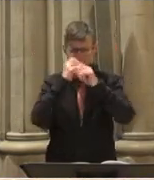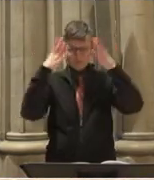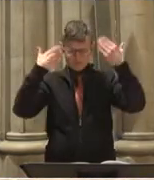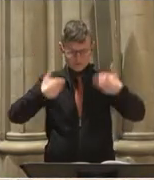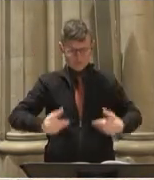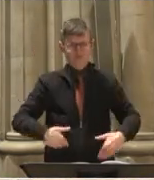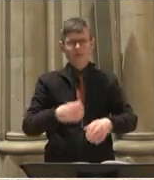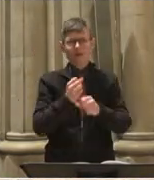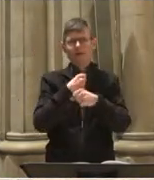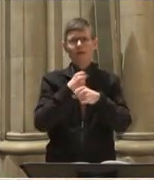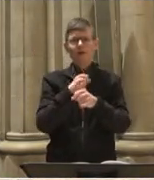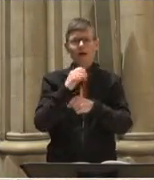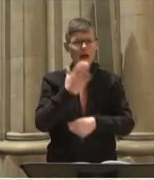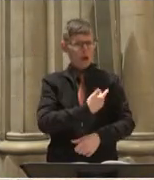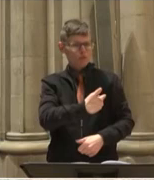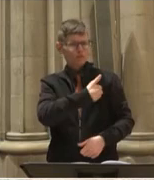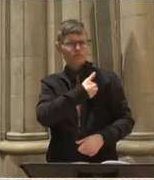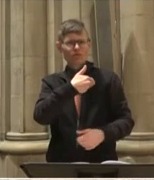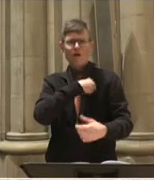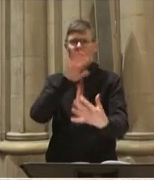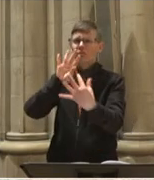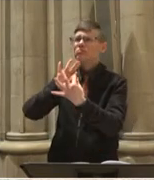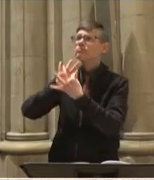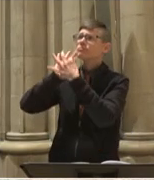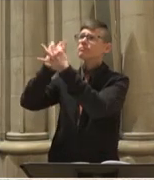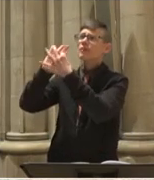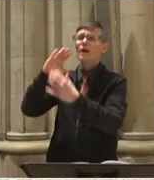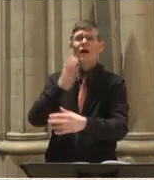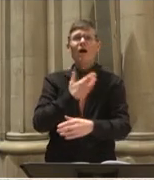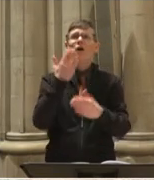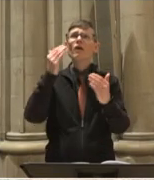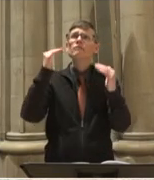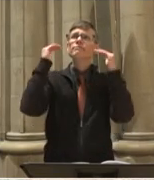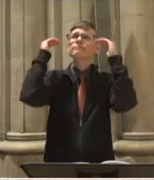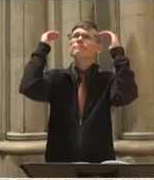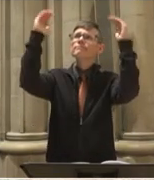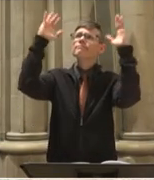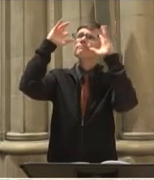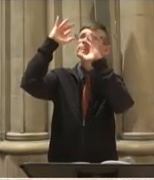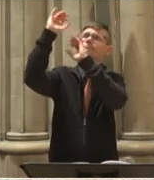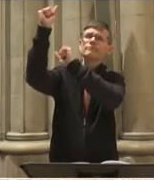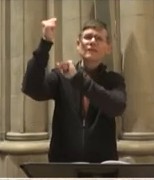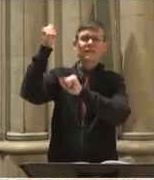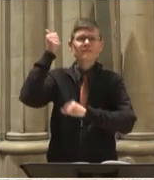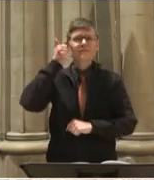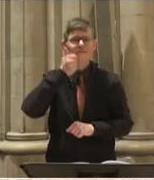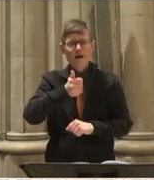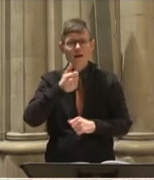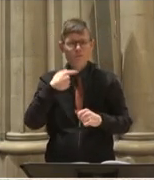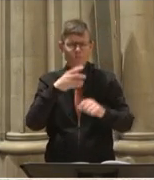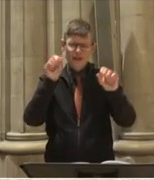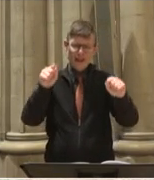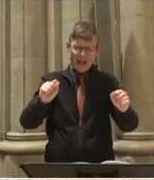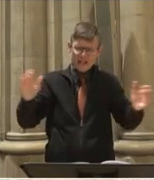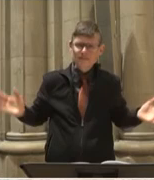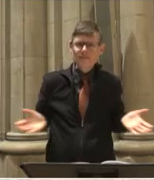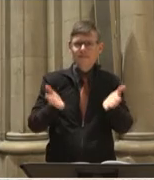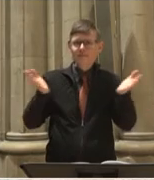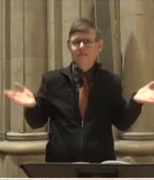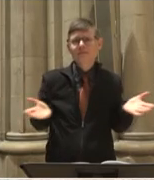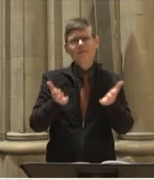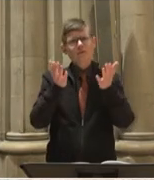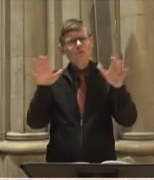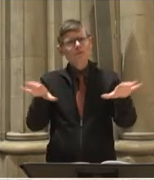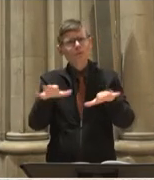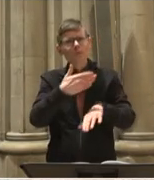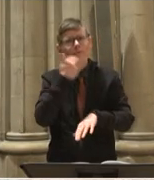is that which connects us to our higher aspirational selves, propelling us to do better, propelling